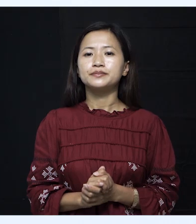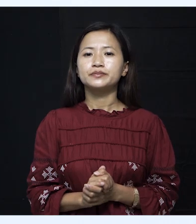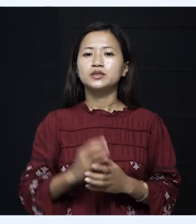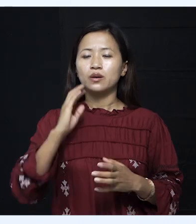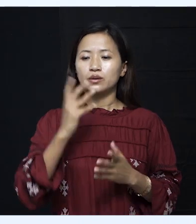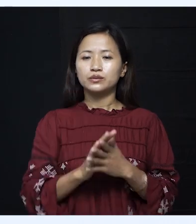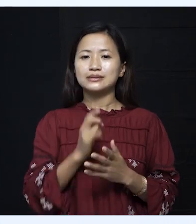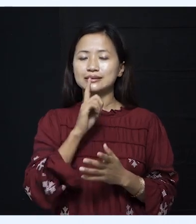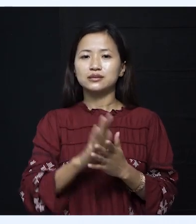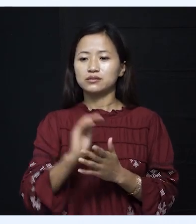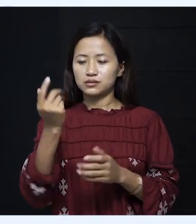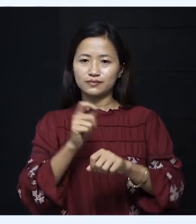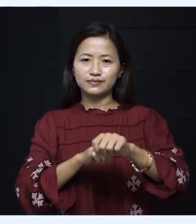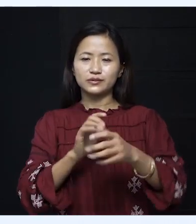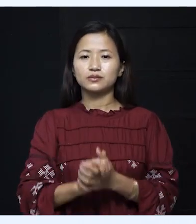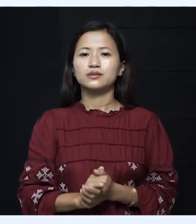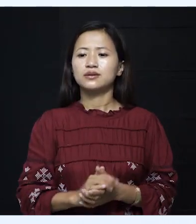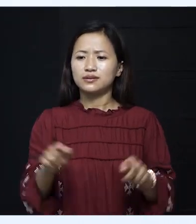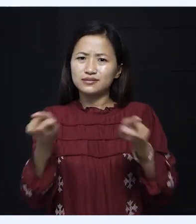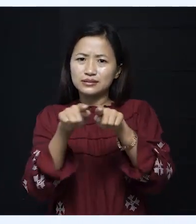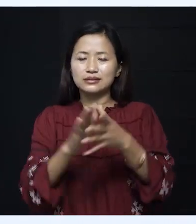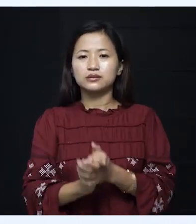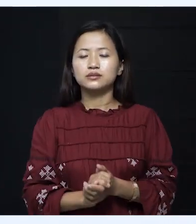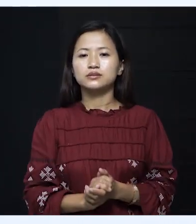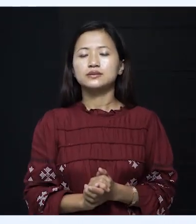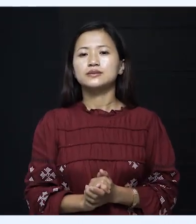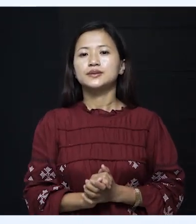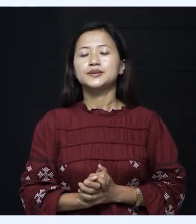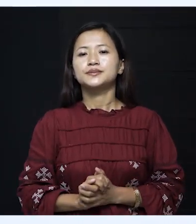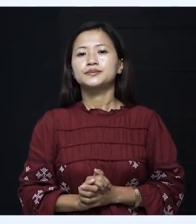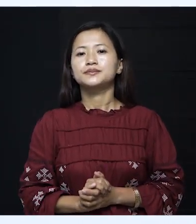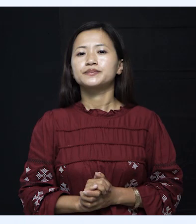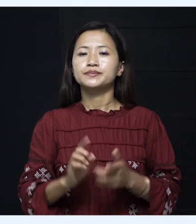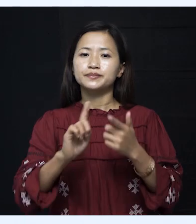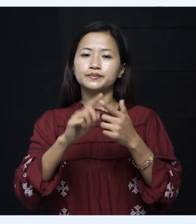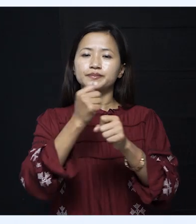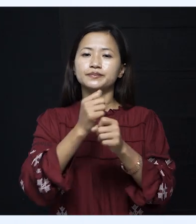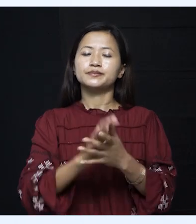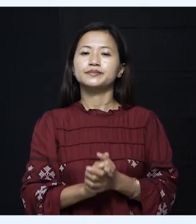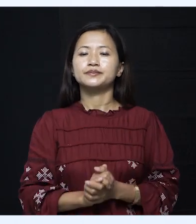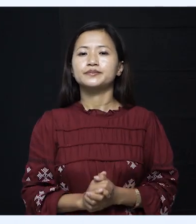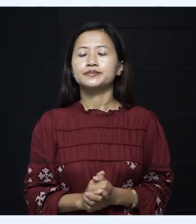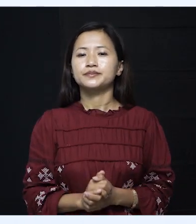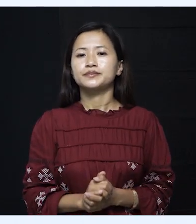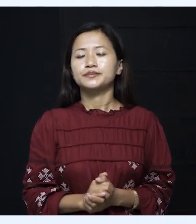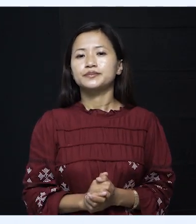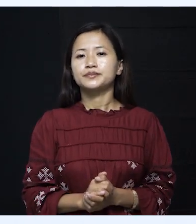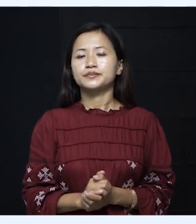Now, when we say it also sometimes likely to happen, examples such as,